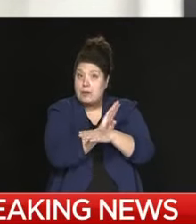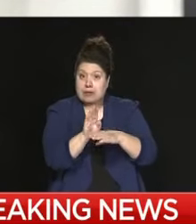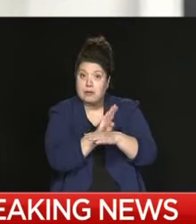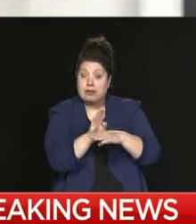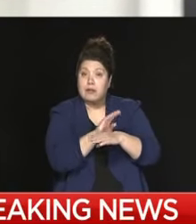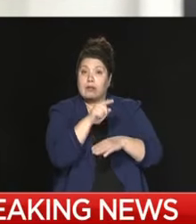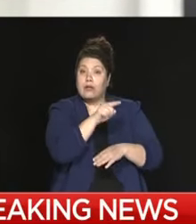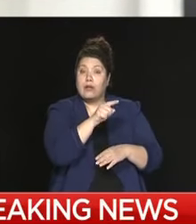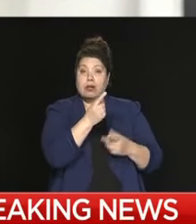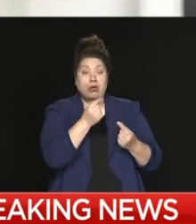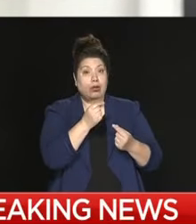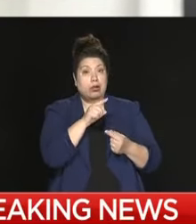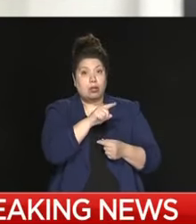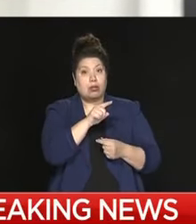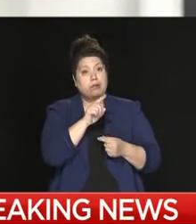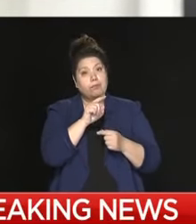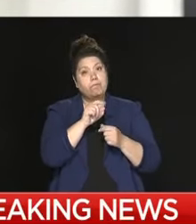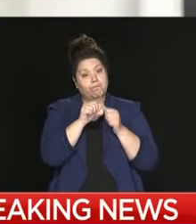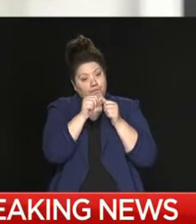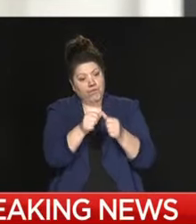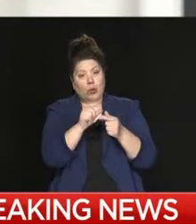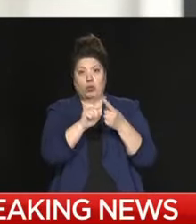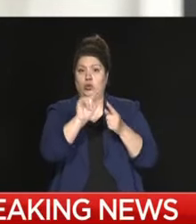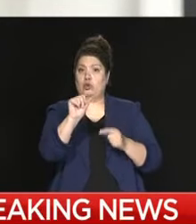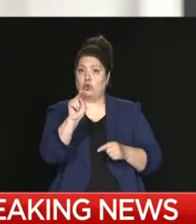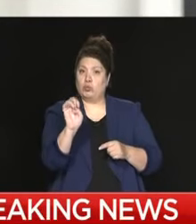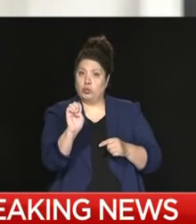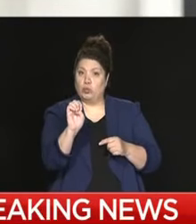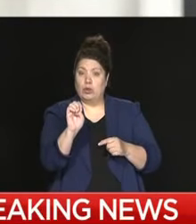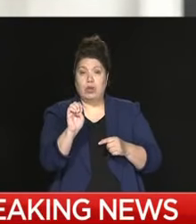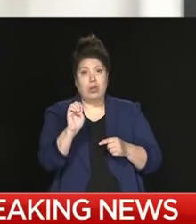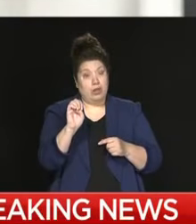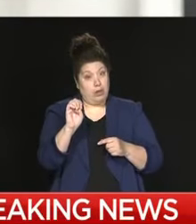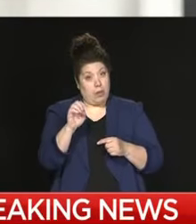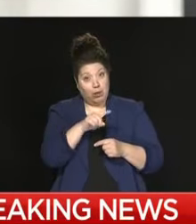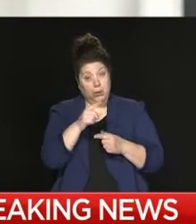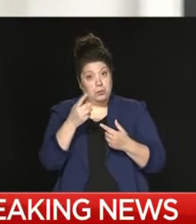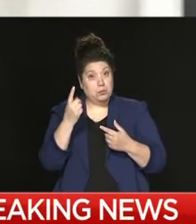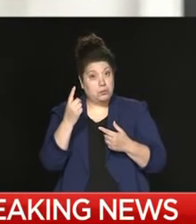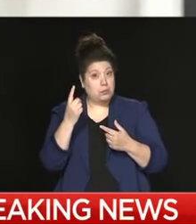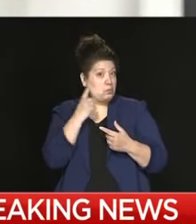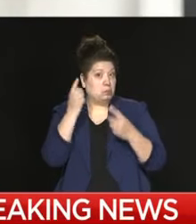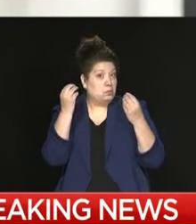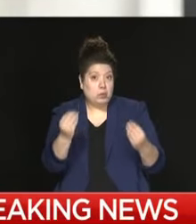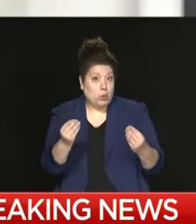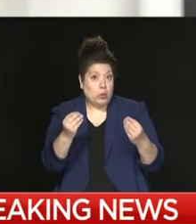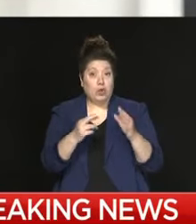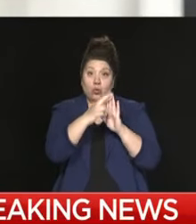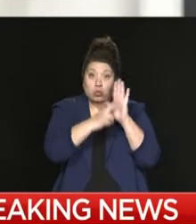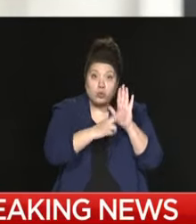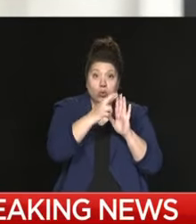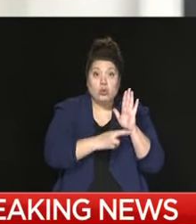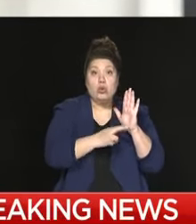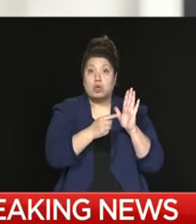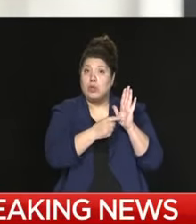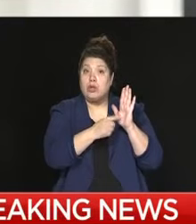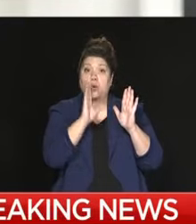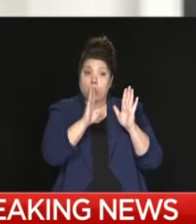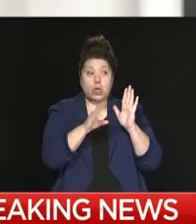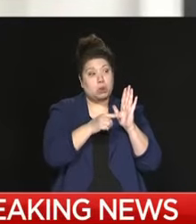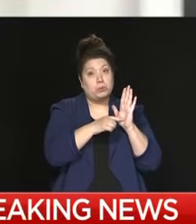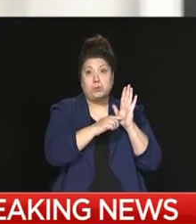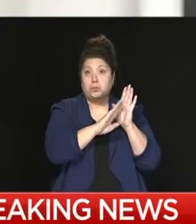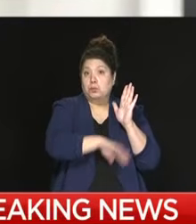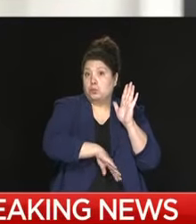committed at this point through June, but with no end of the restrictions being loosened. You yourself just